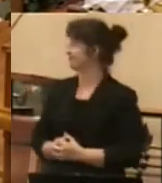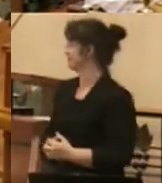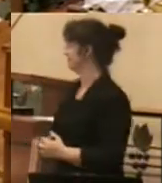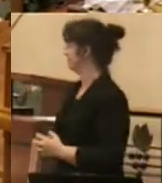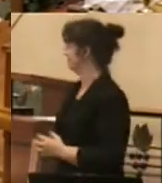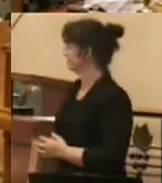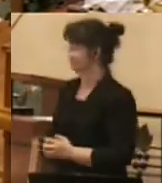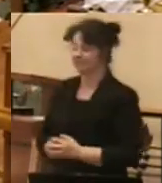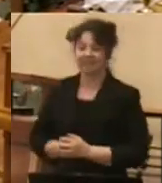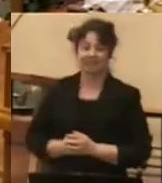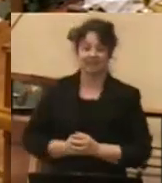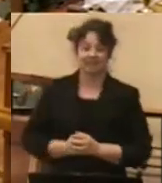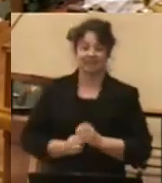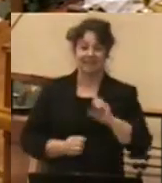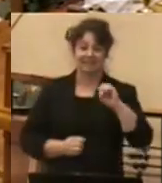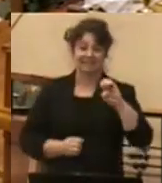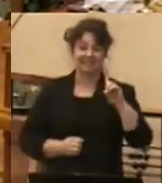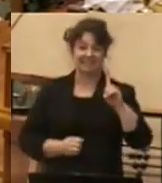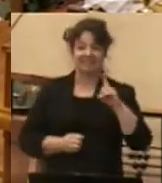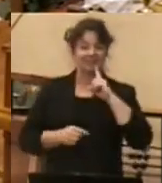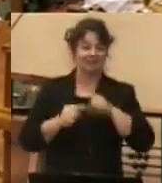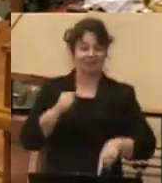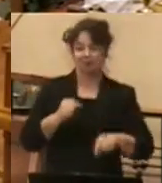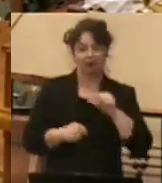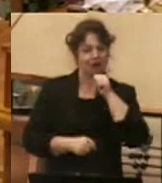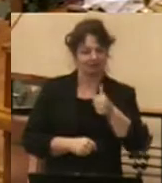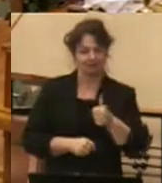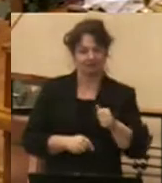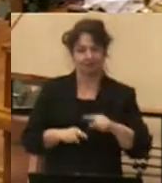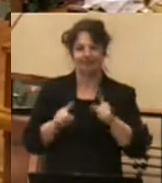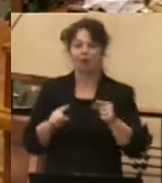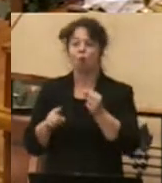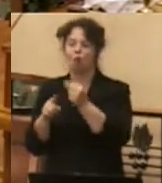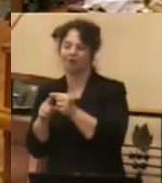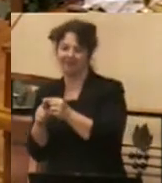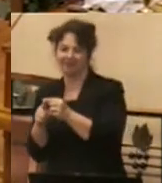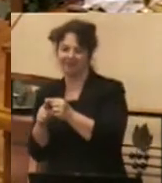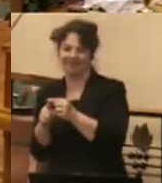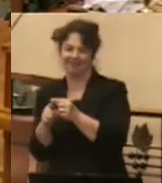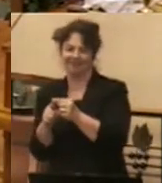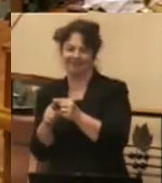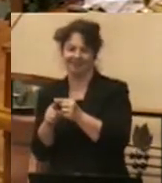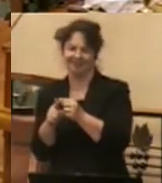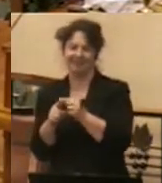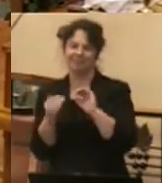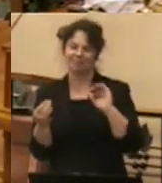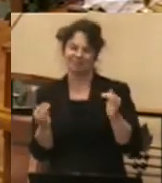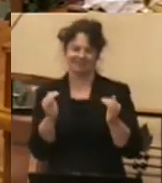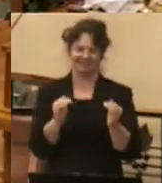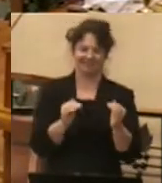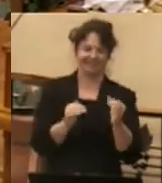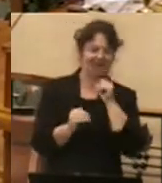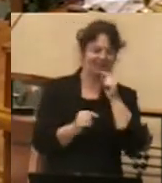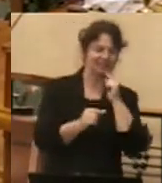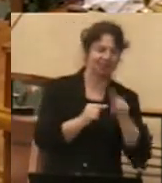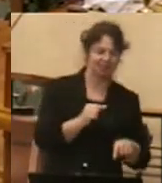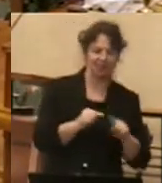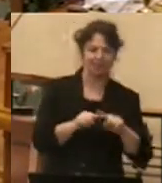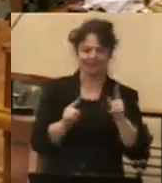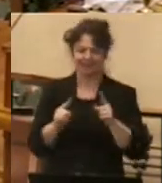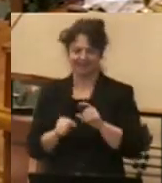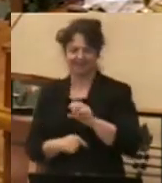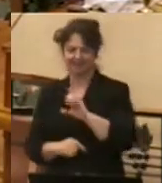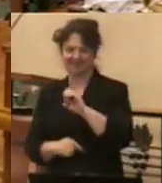plant a tomato seed, but we're going to plant a word. And this is how God uses us. We're going to say,